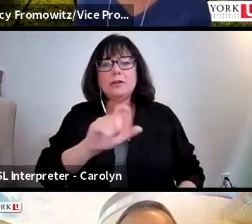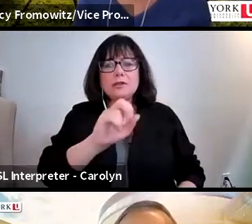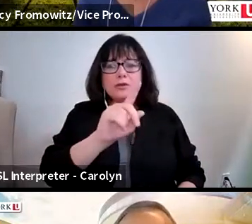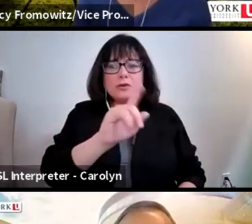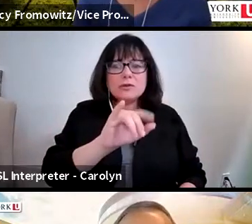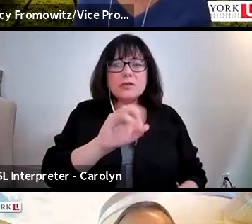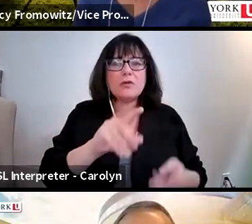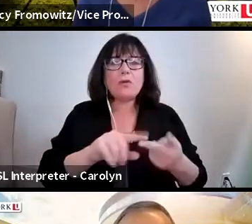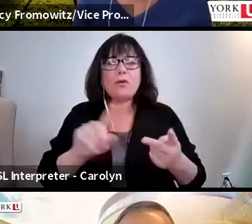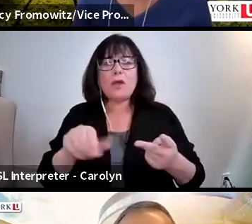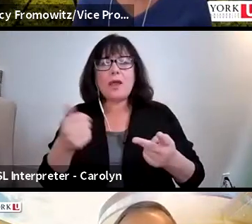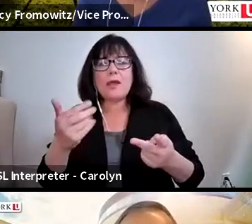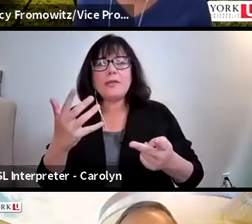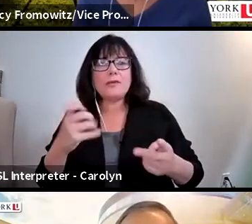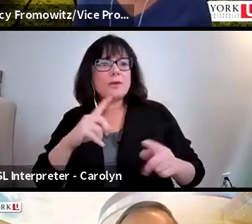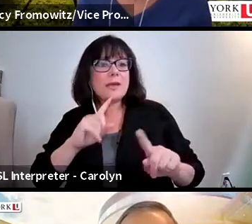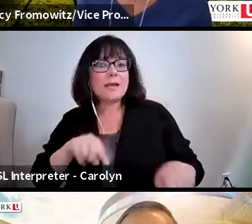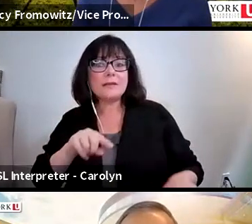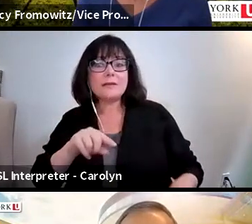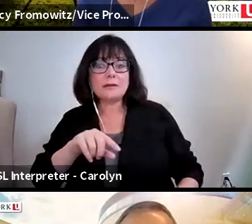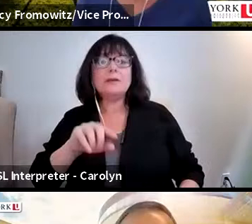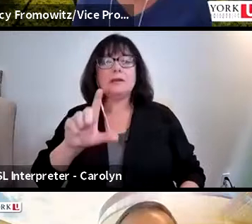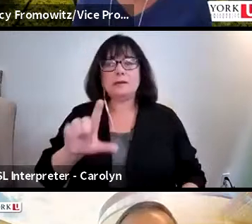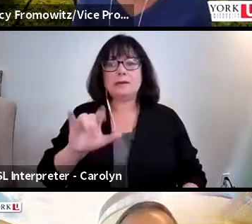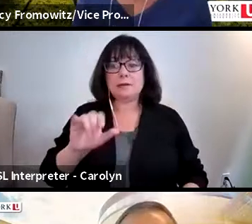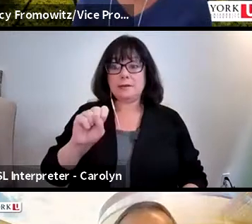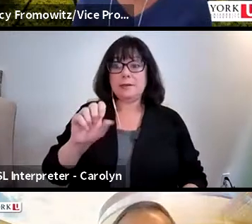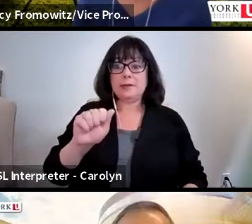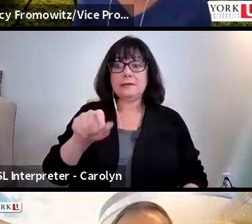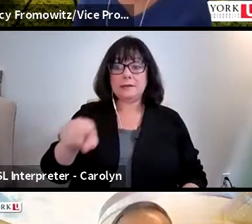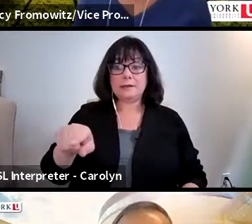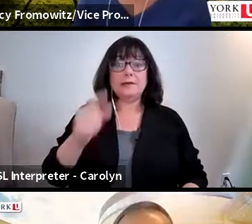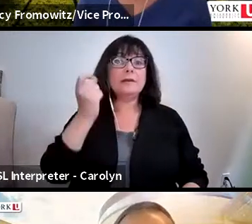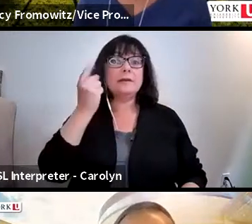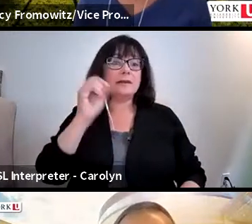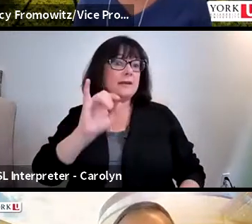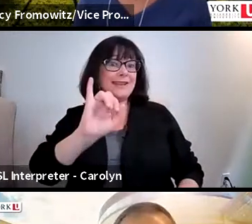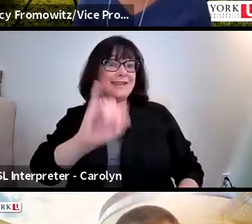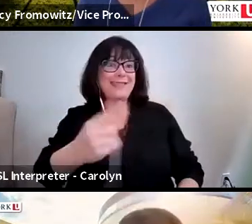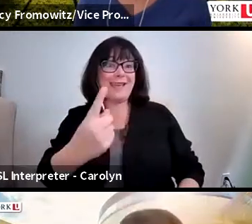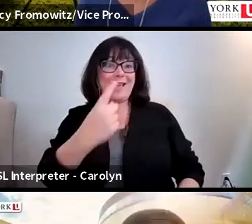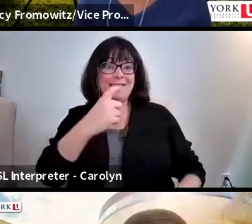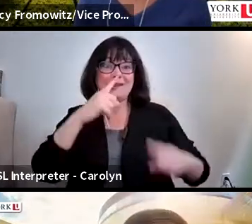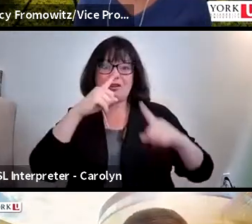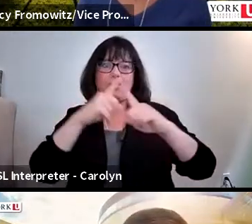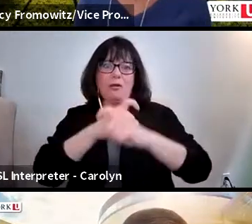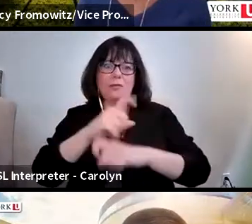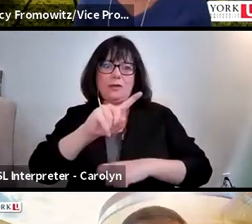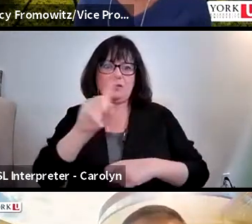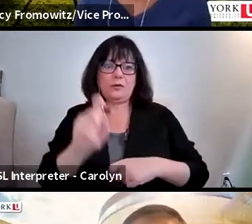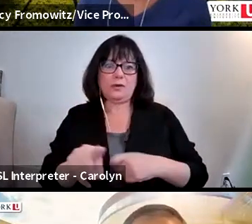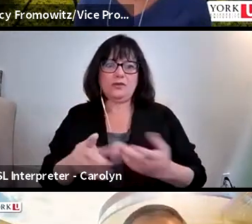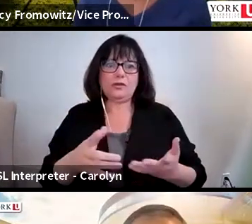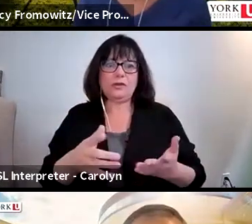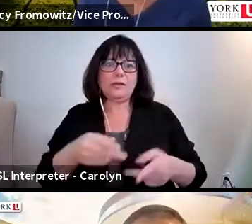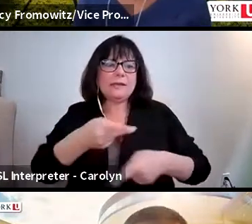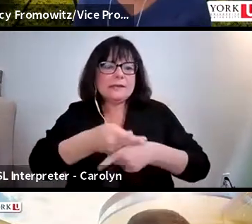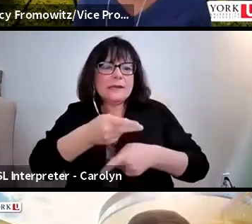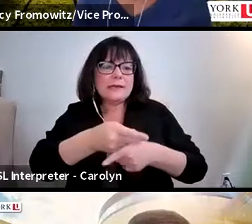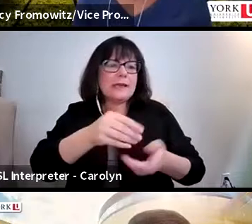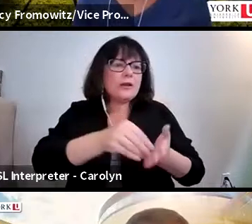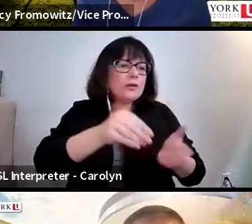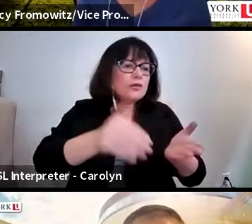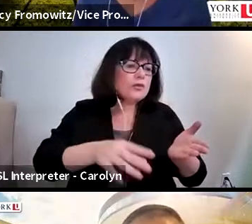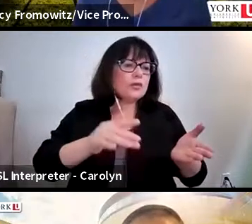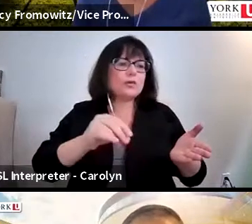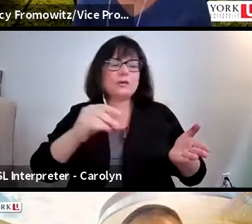is a complex question to know exactly what the university's responsibilities are to take care of its students, its faculty members, and sort